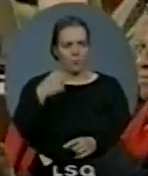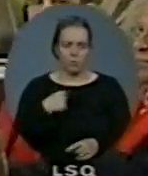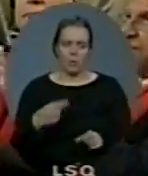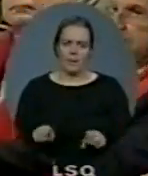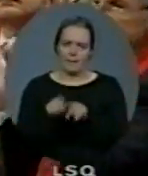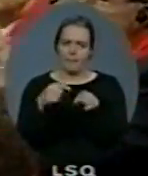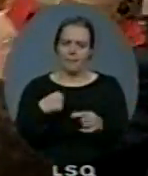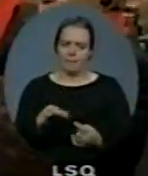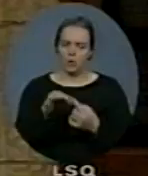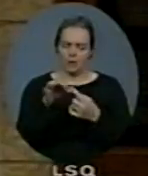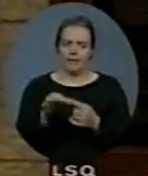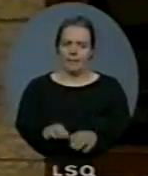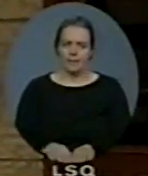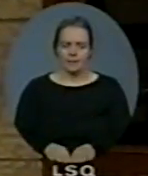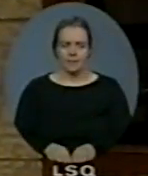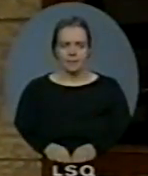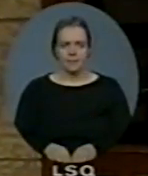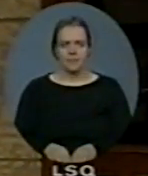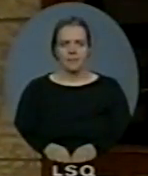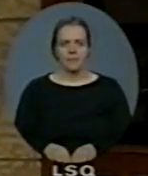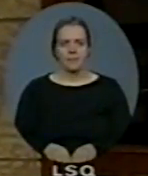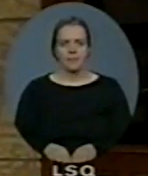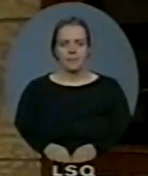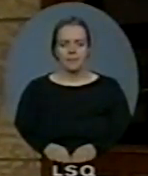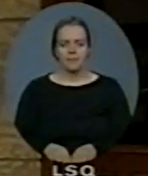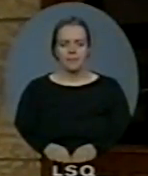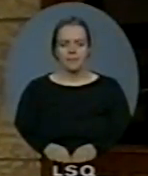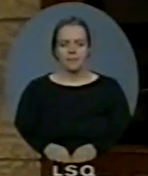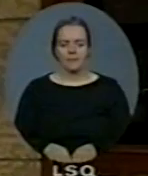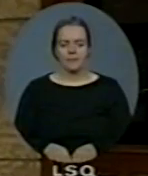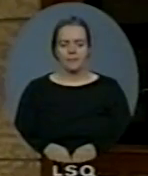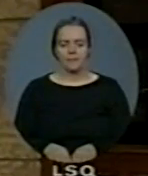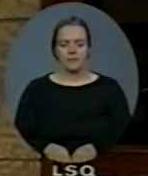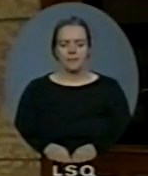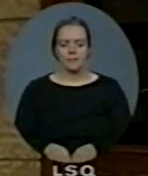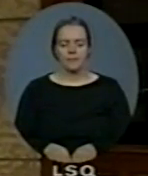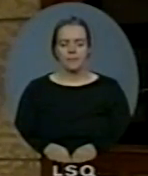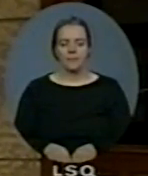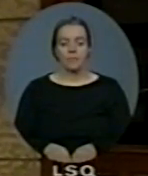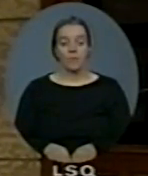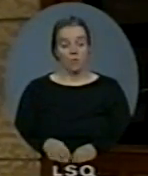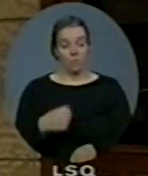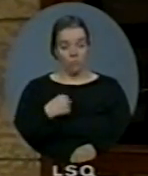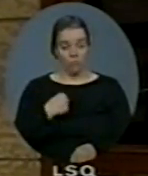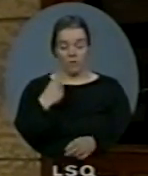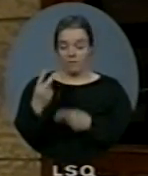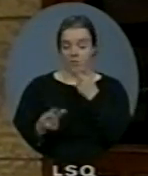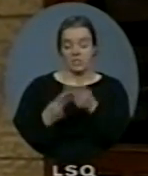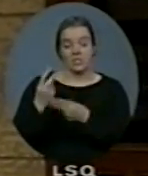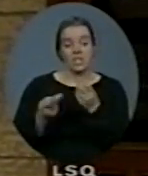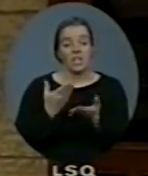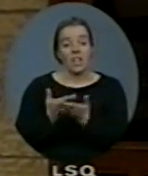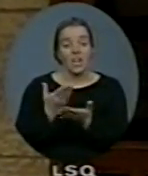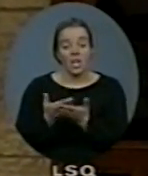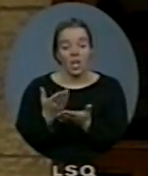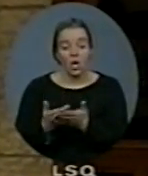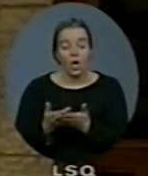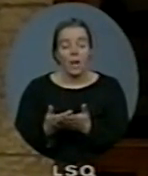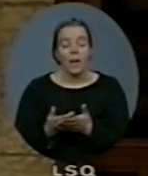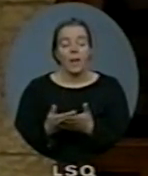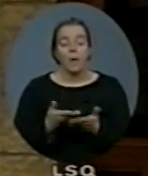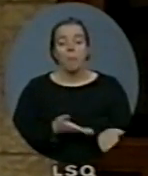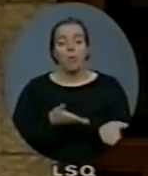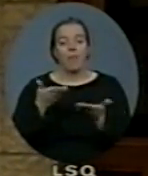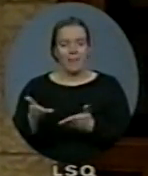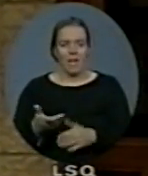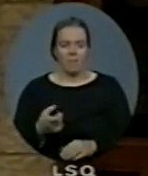for Timmins. No health concerns? I've been in that school, Mr. Speaker. Those portables are a fire trap. Health concerns, is that his criteria for